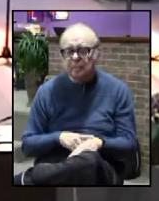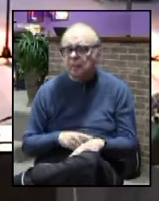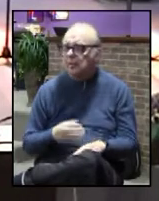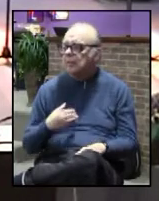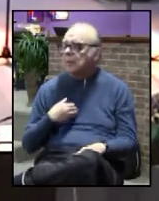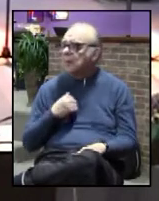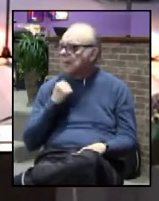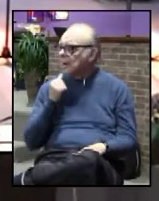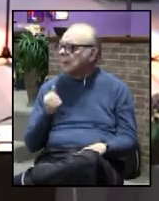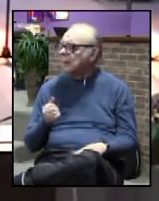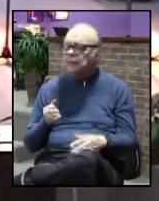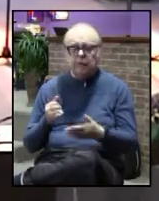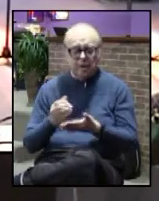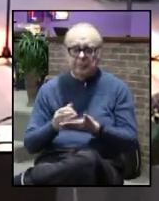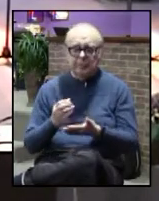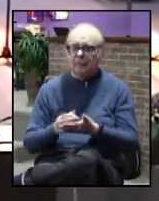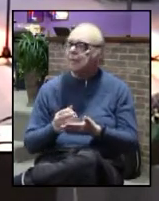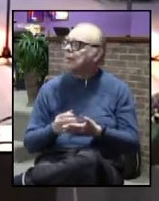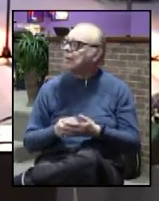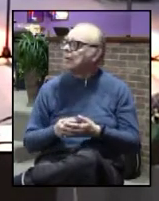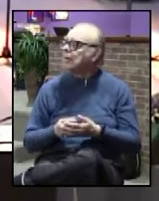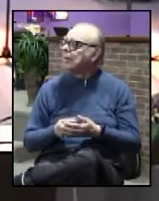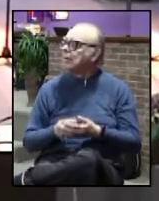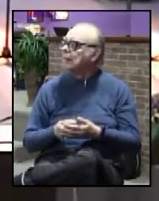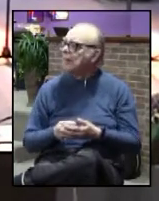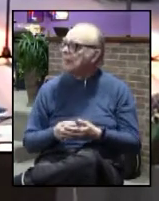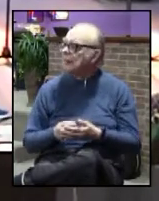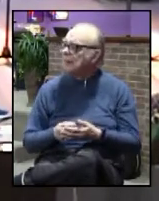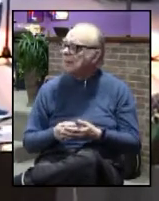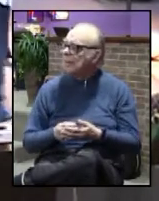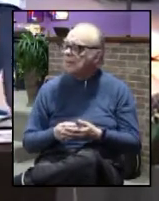don't have a little cup or anything, and this is bad.